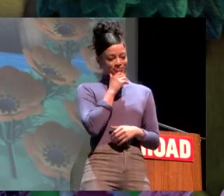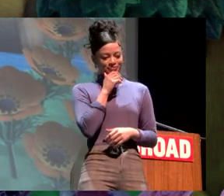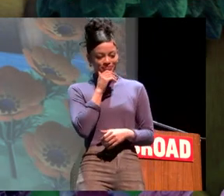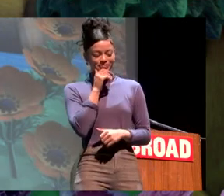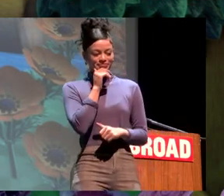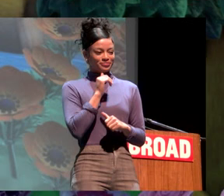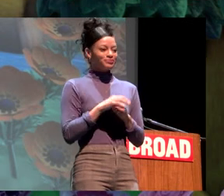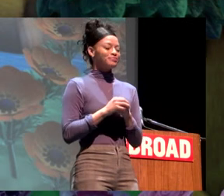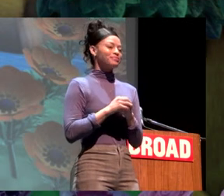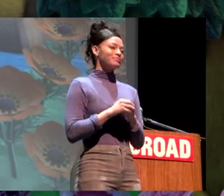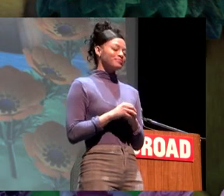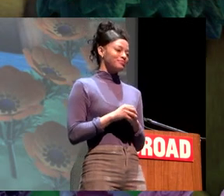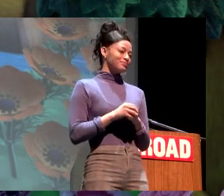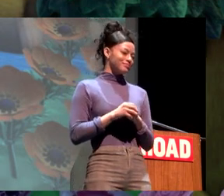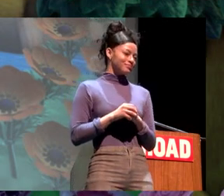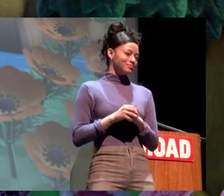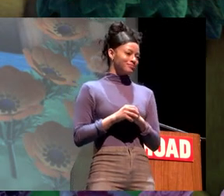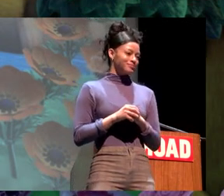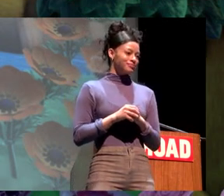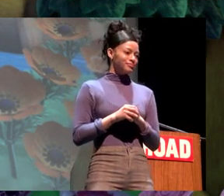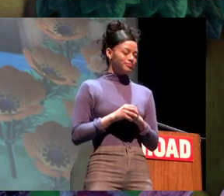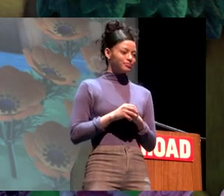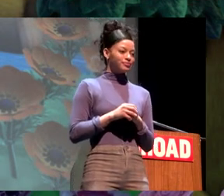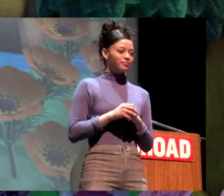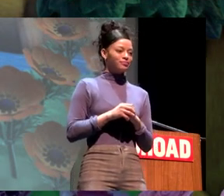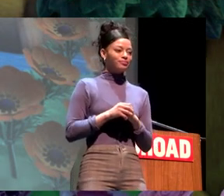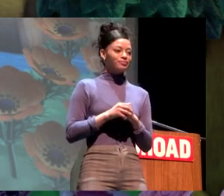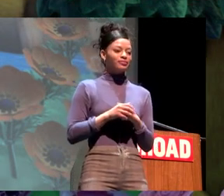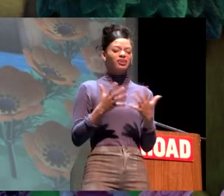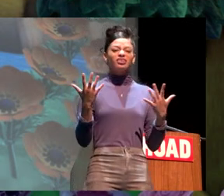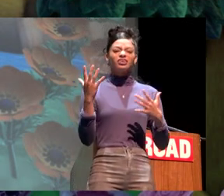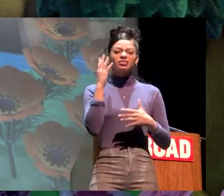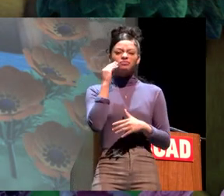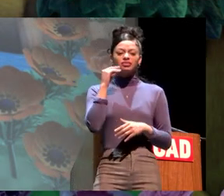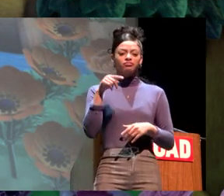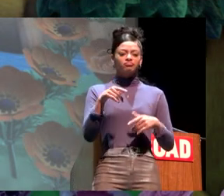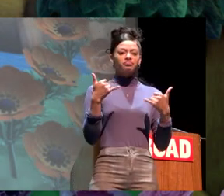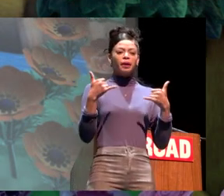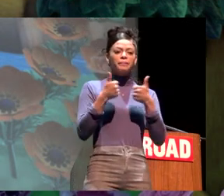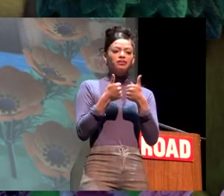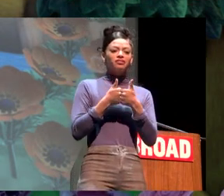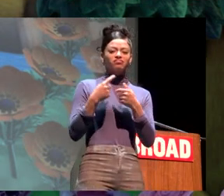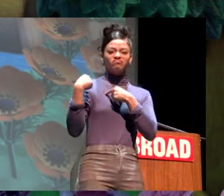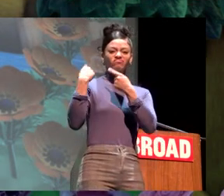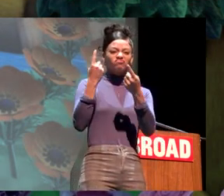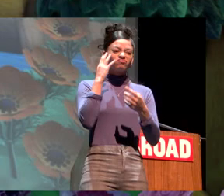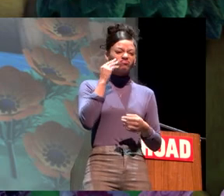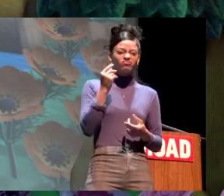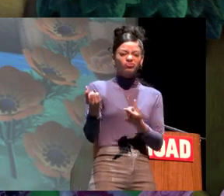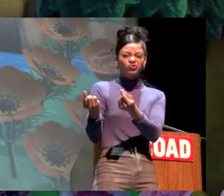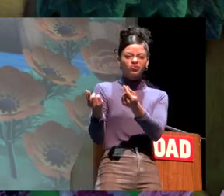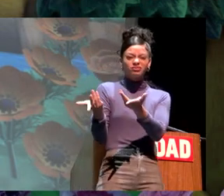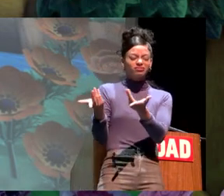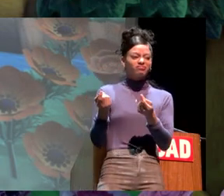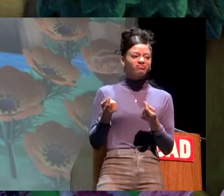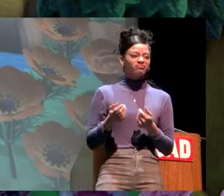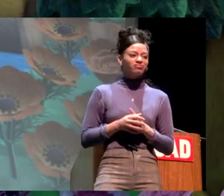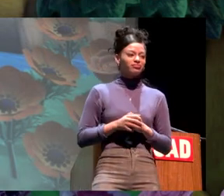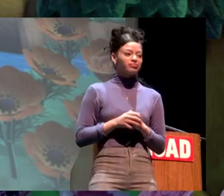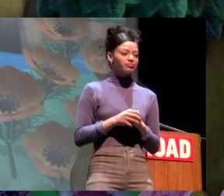yeah. What you experienced with your son. Yeah, this is maybe firework night. So,